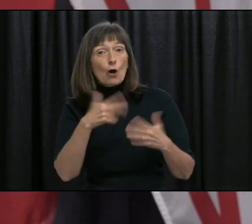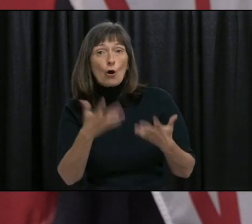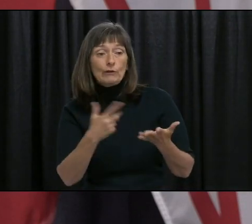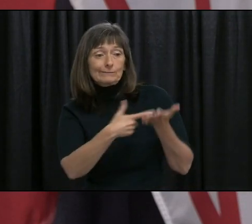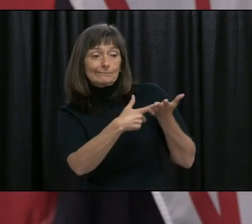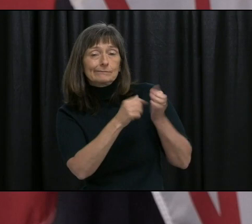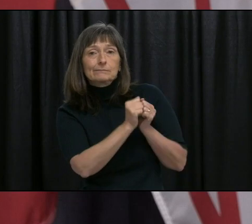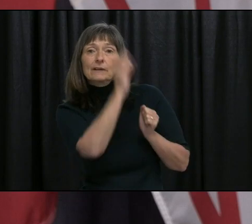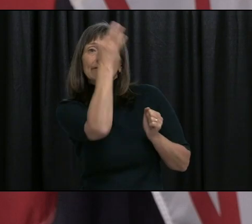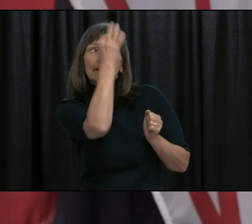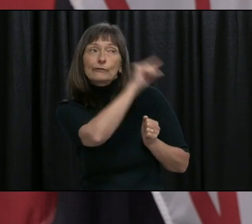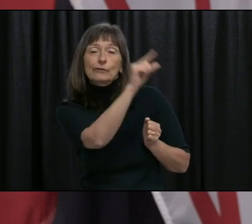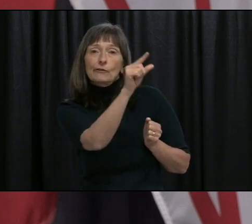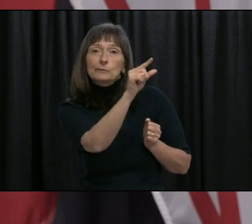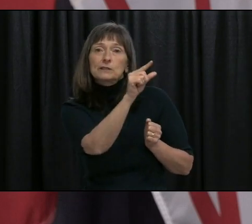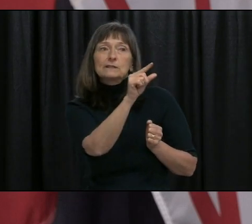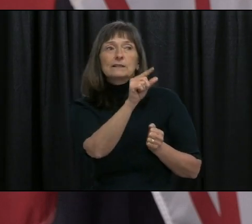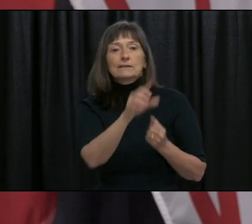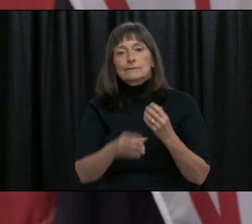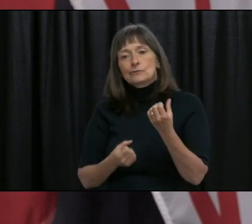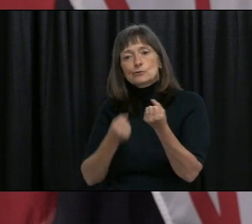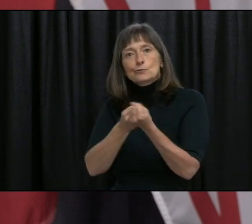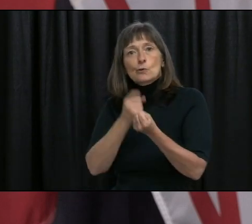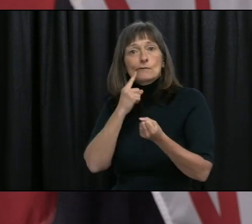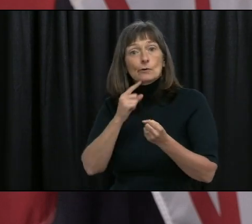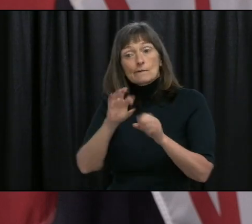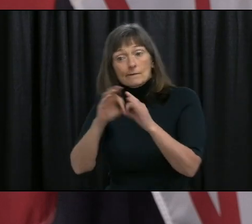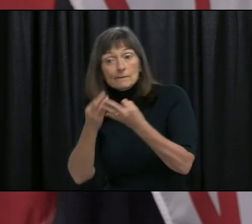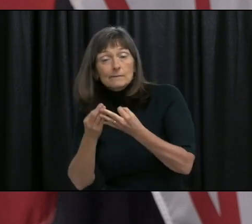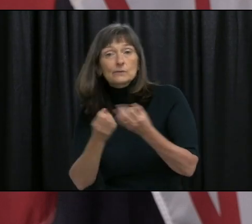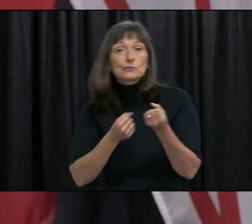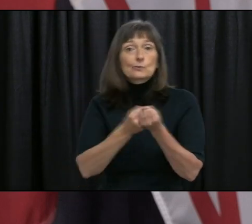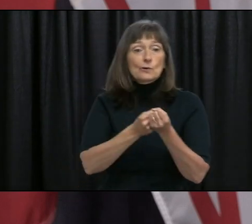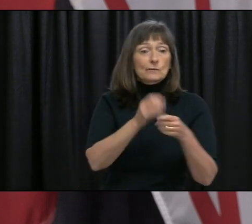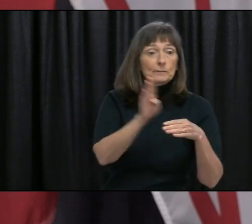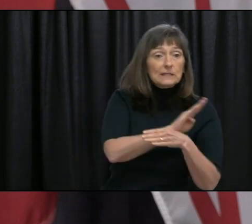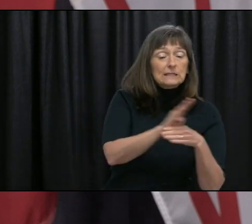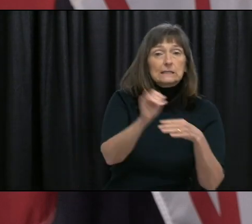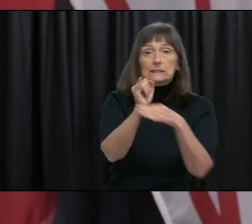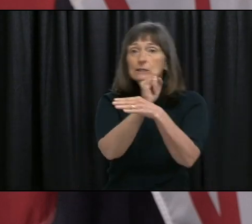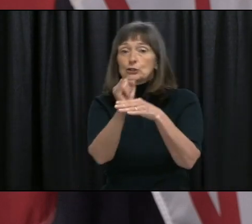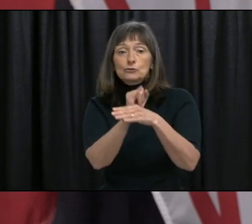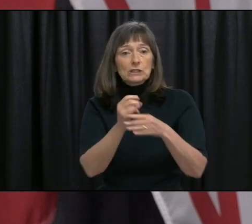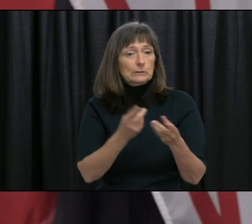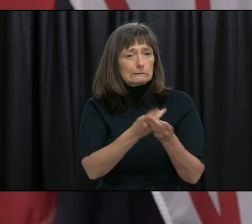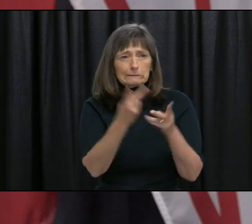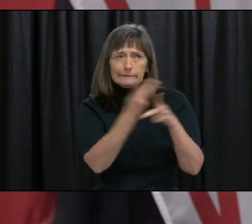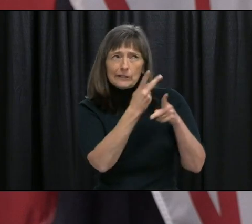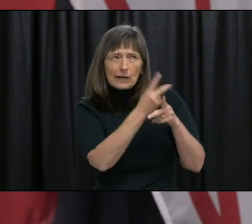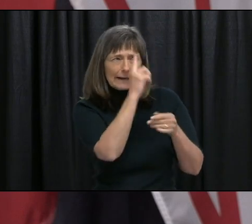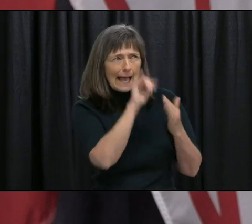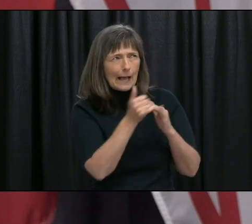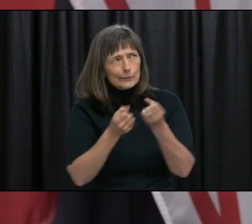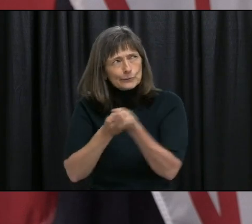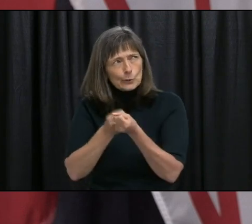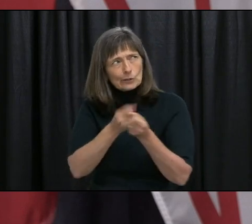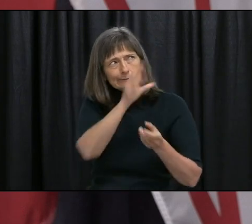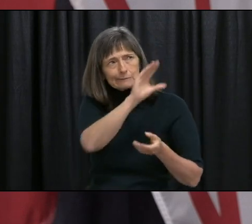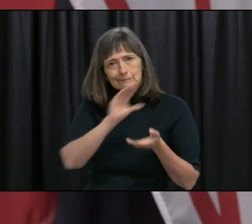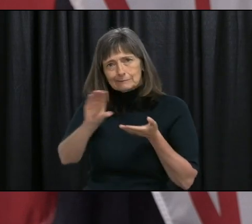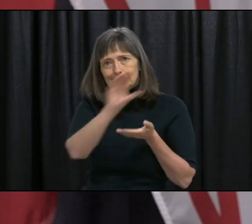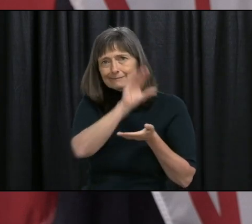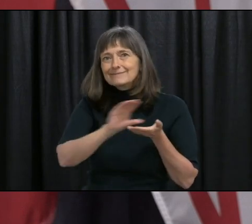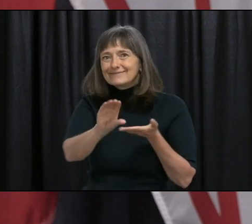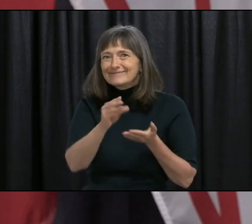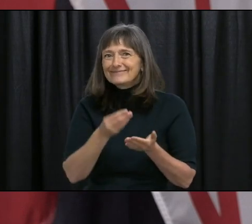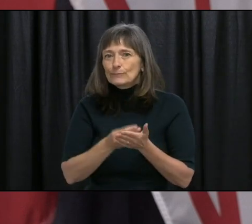supports in place for families, for businesses, and for industry. Now, while we have spent some significant time working to keep you safe